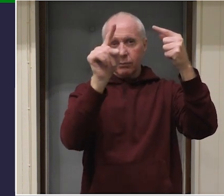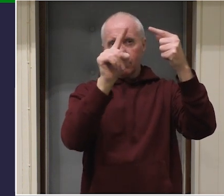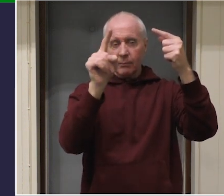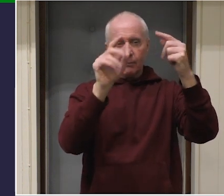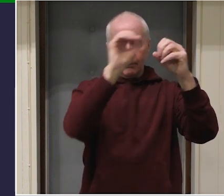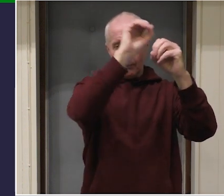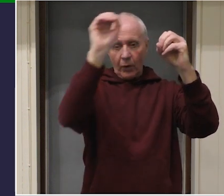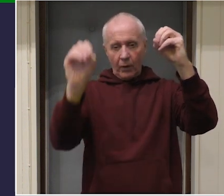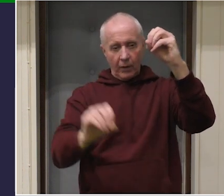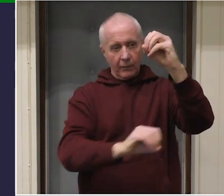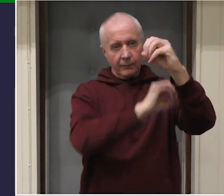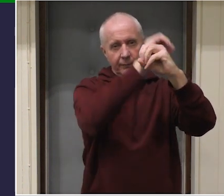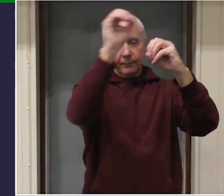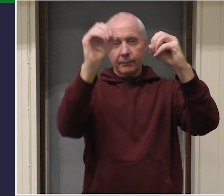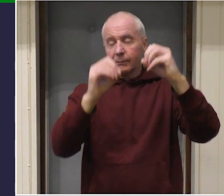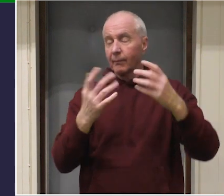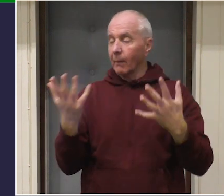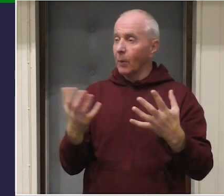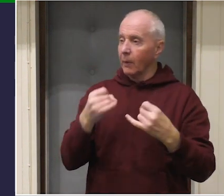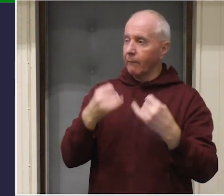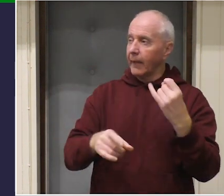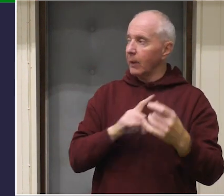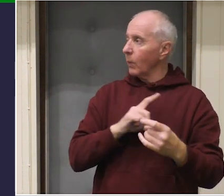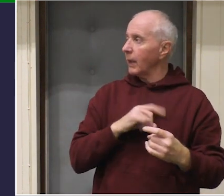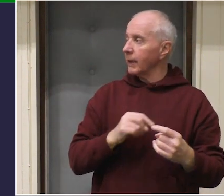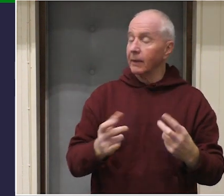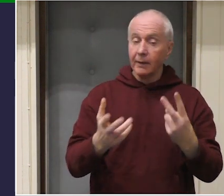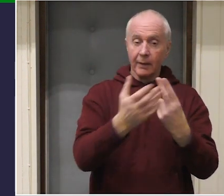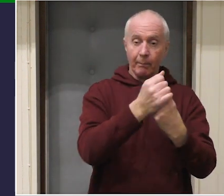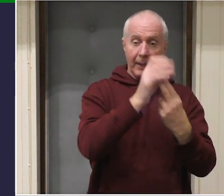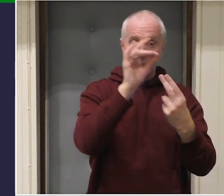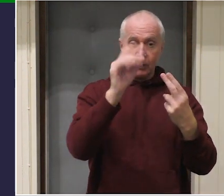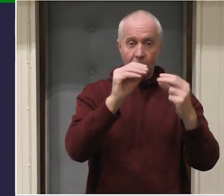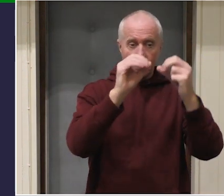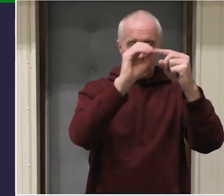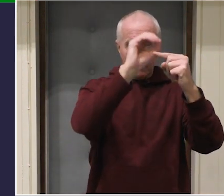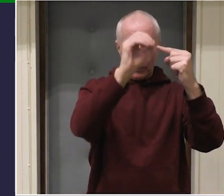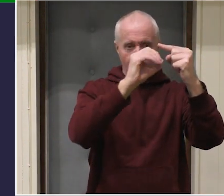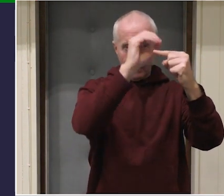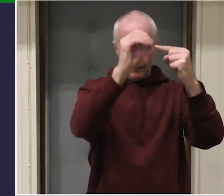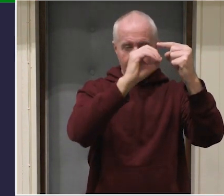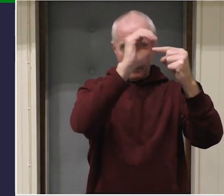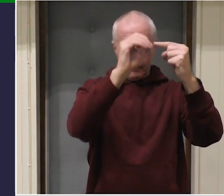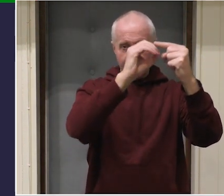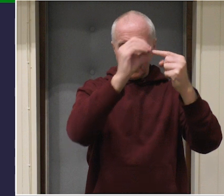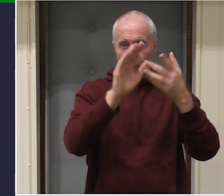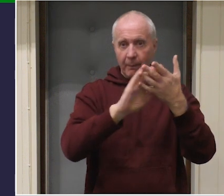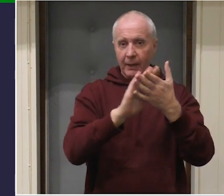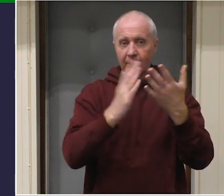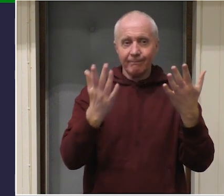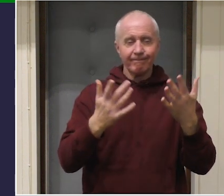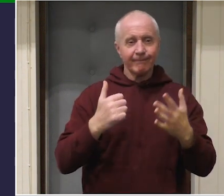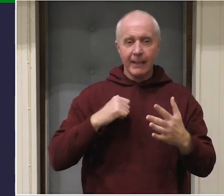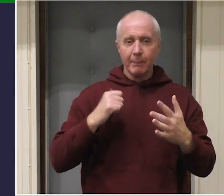going around the Sun. That failed completely because these binary stars actually were orbiting each other, and so the motion was nowhere near what he was